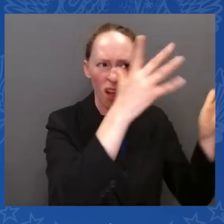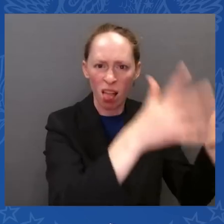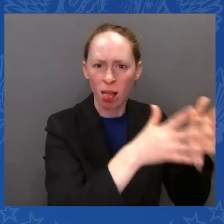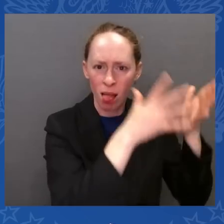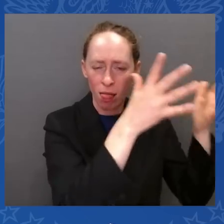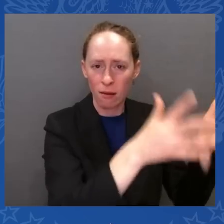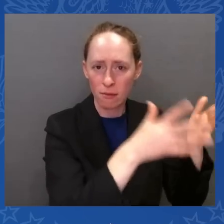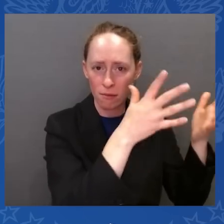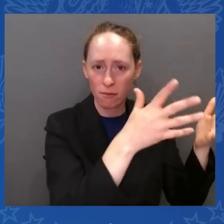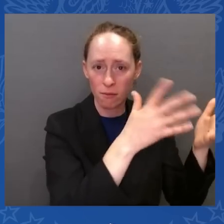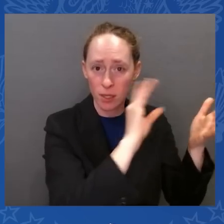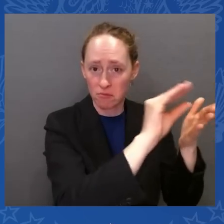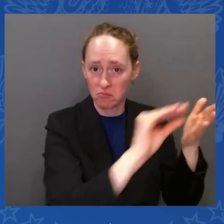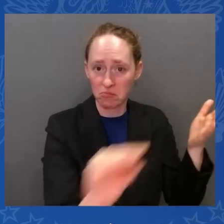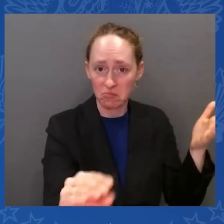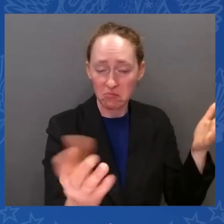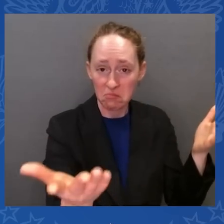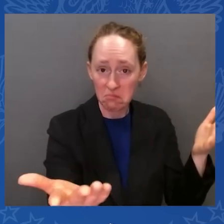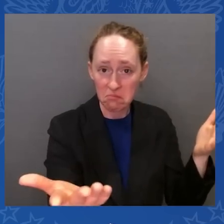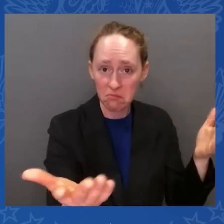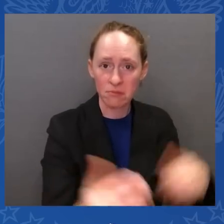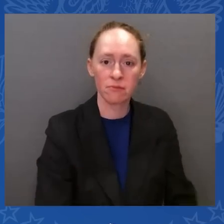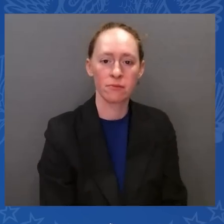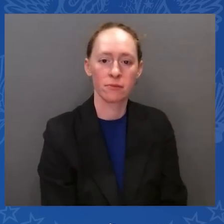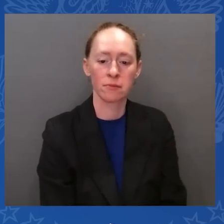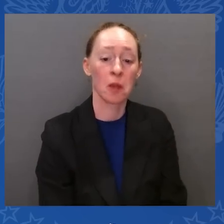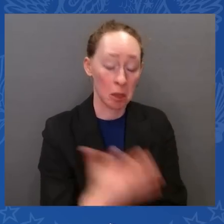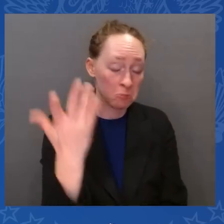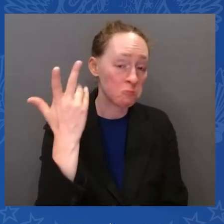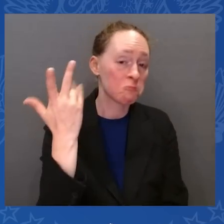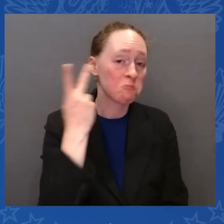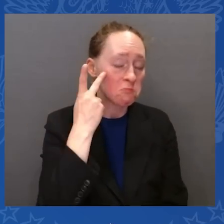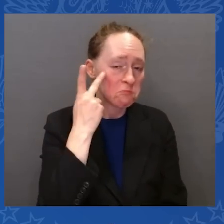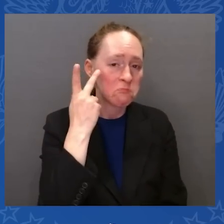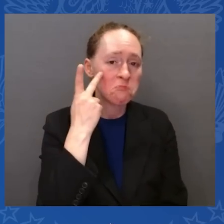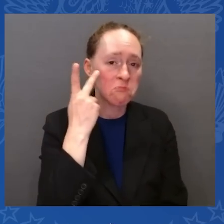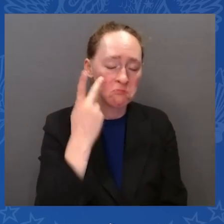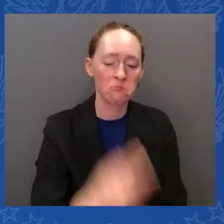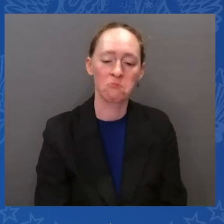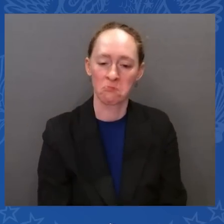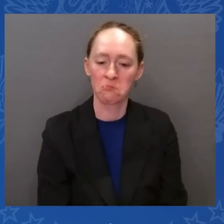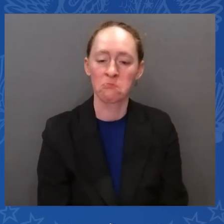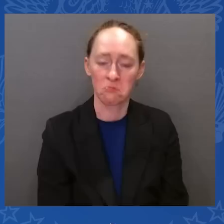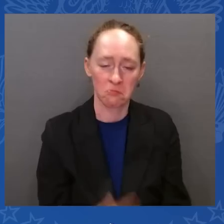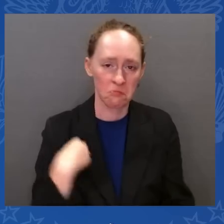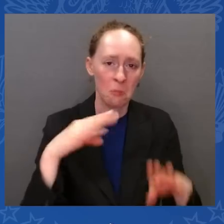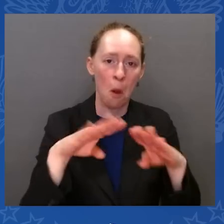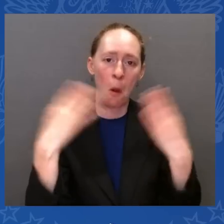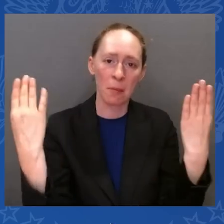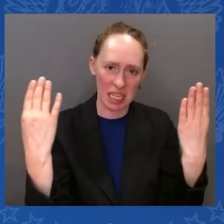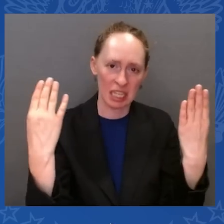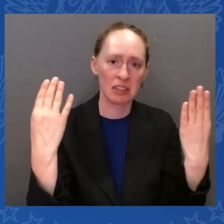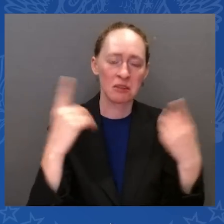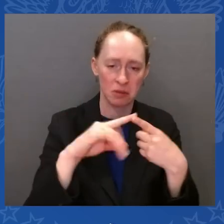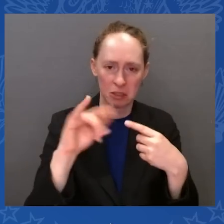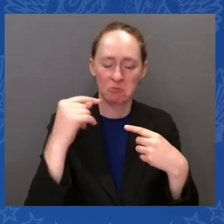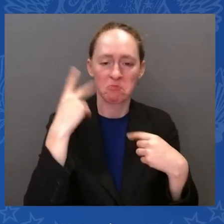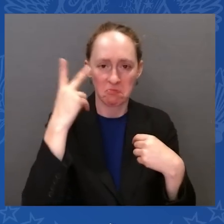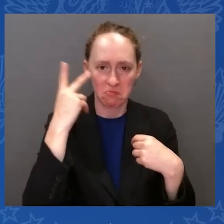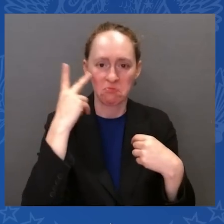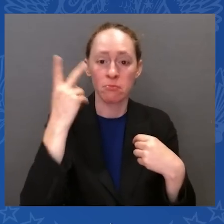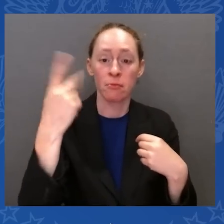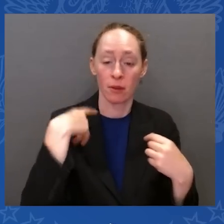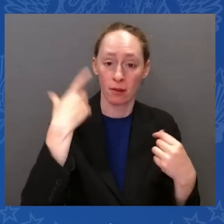clawing back some of the unspent COVID relief funds. Would that be something that you would consider, even if it's independent of these debt limit discussions?